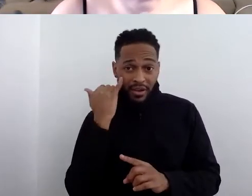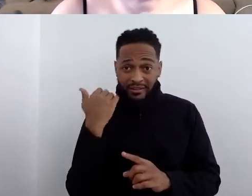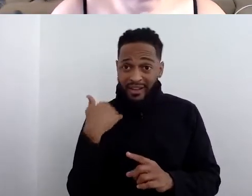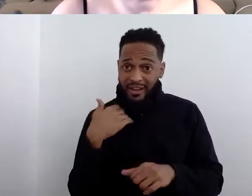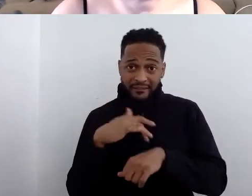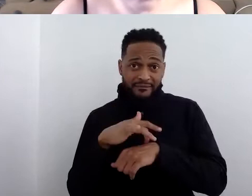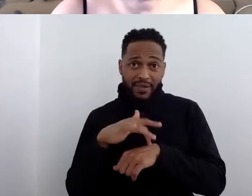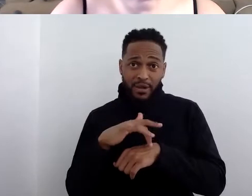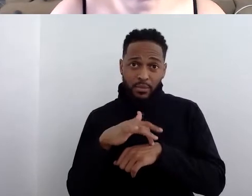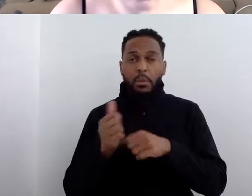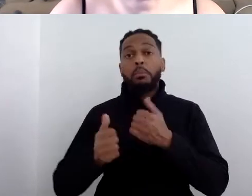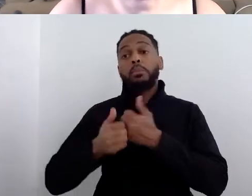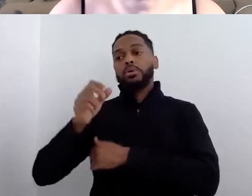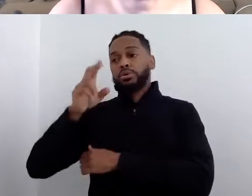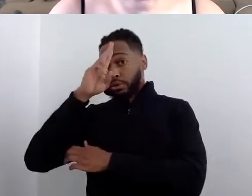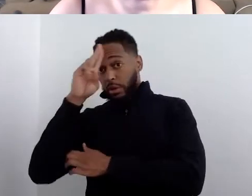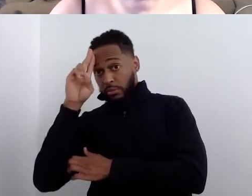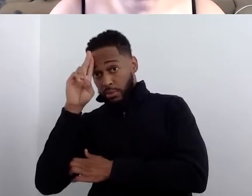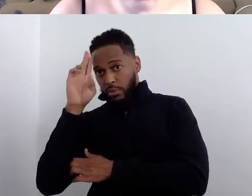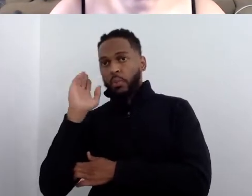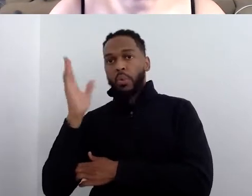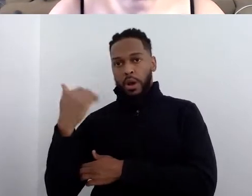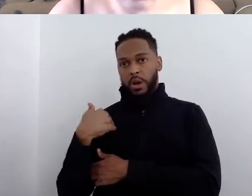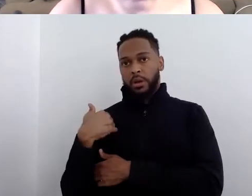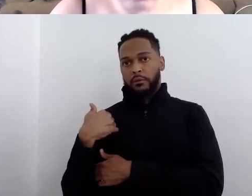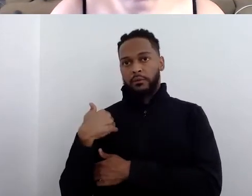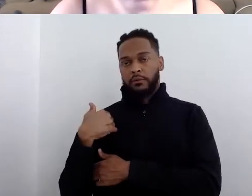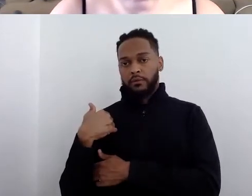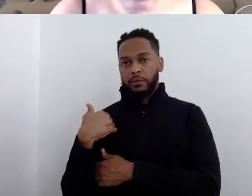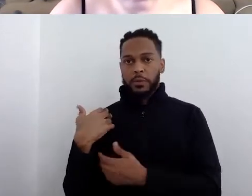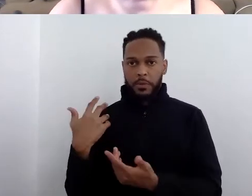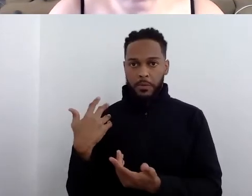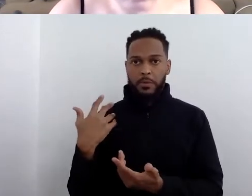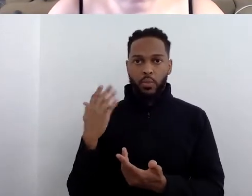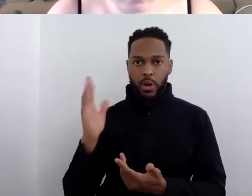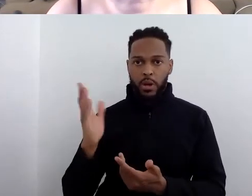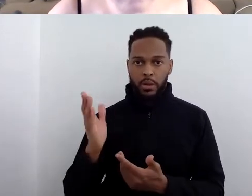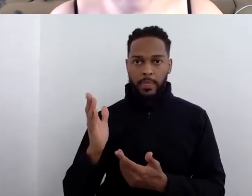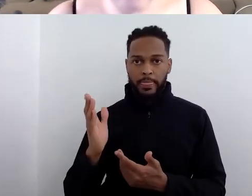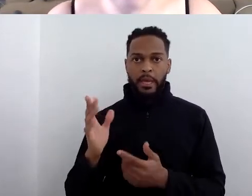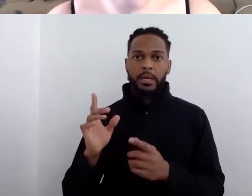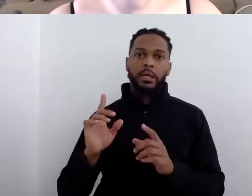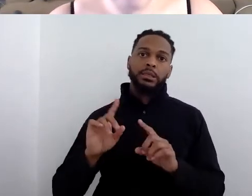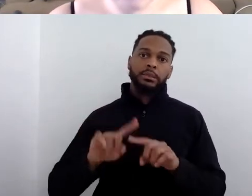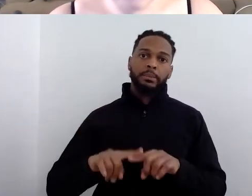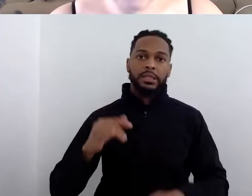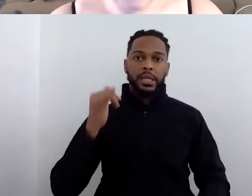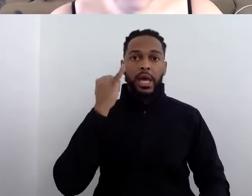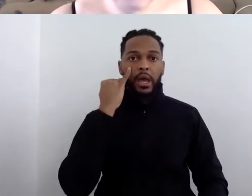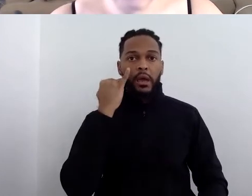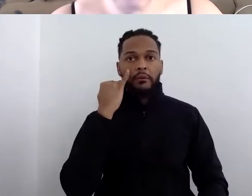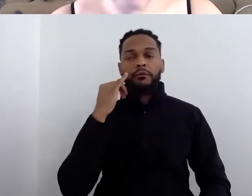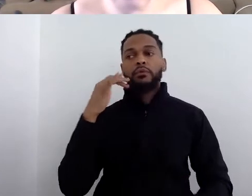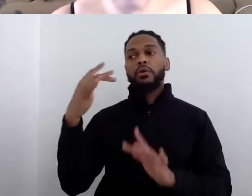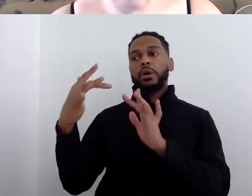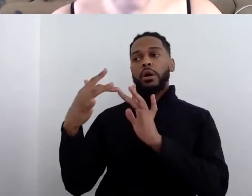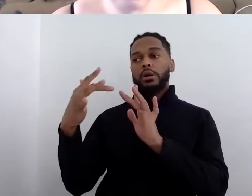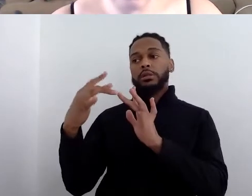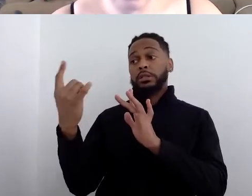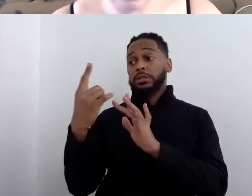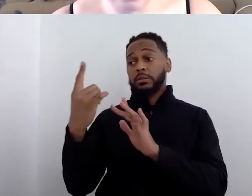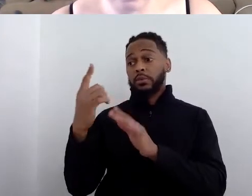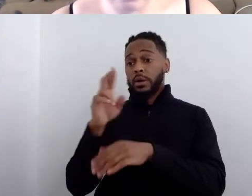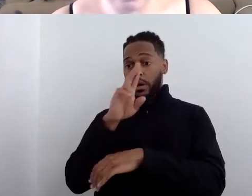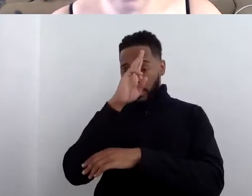going to have interpreters. It's just a matter of whether or not you're able to get a hold of someone in that hospital so that